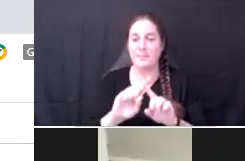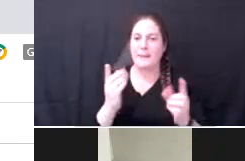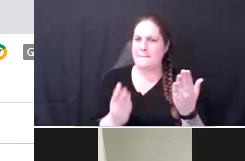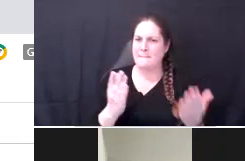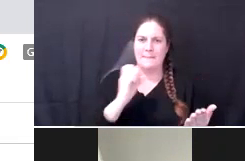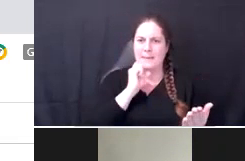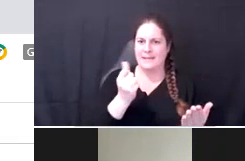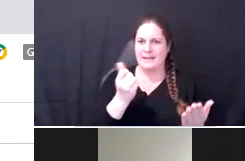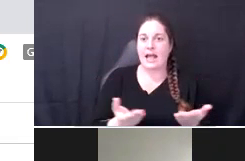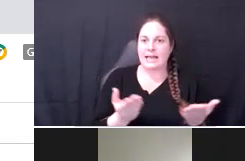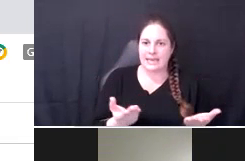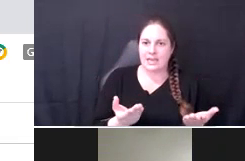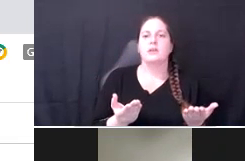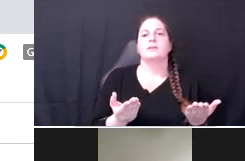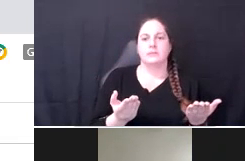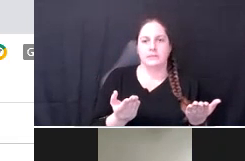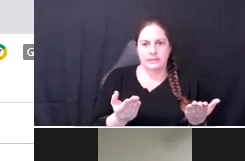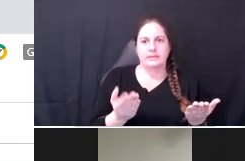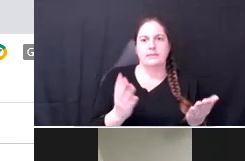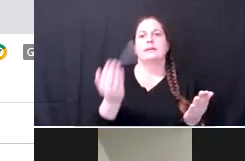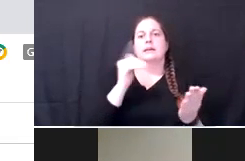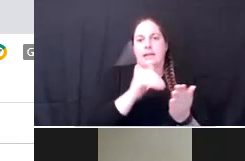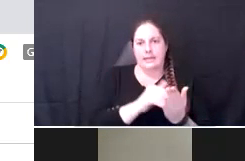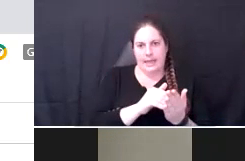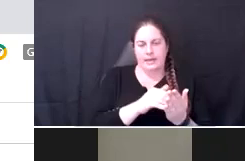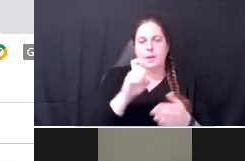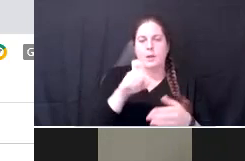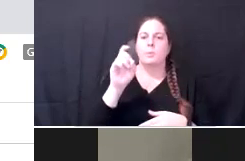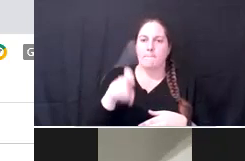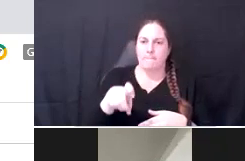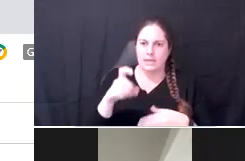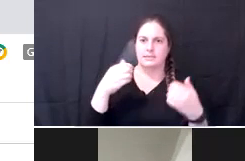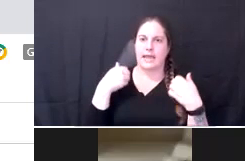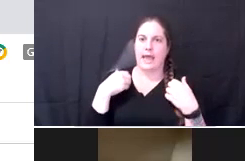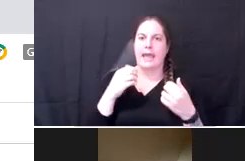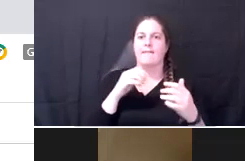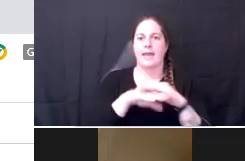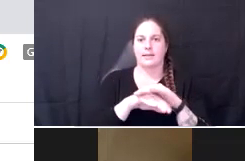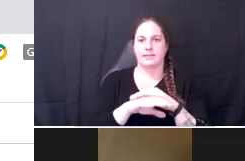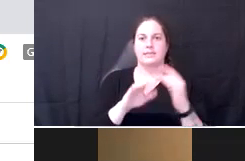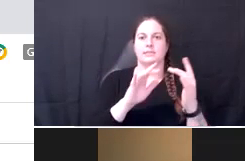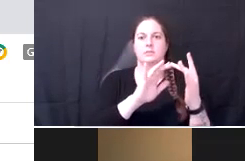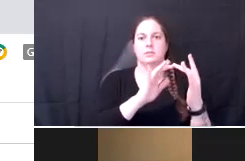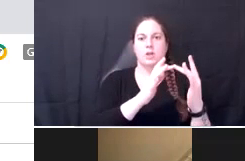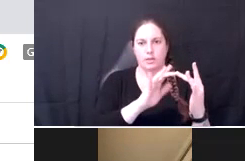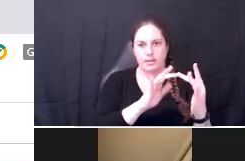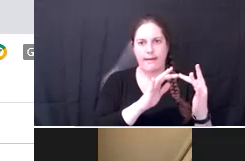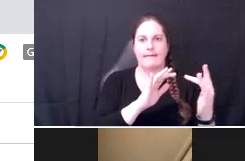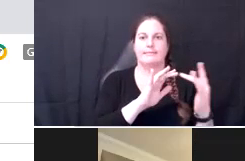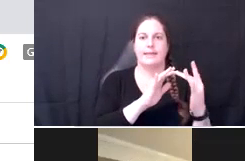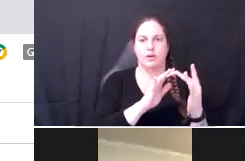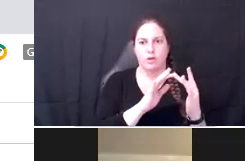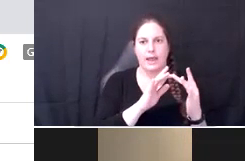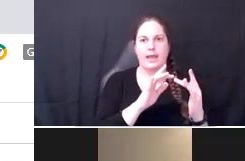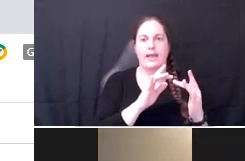here, again, you do have to have access to the web and that kind of thing to be able to function in